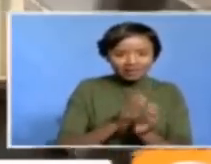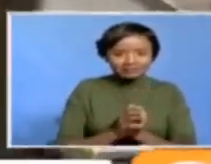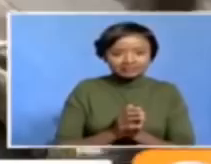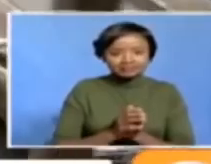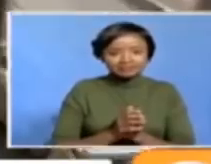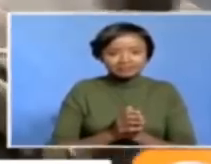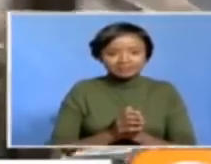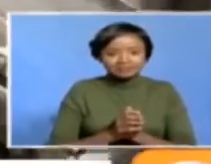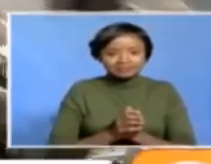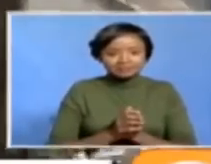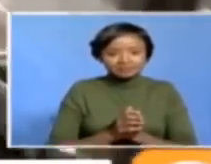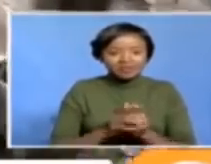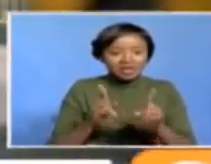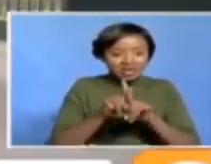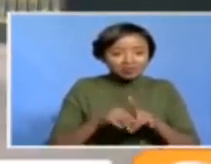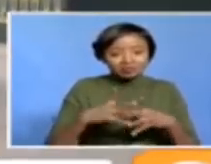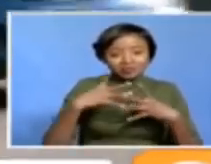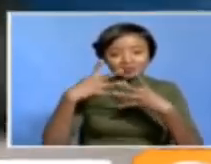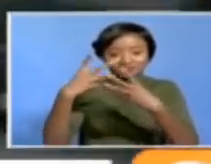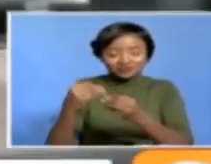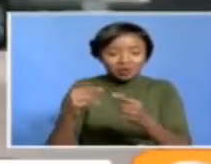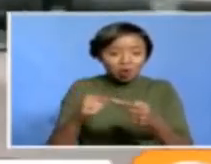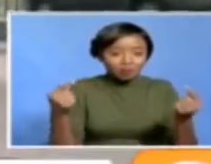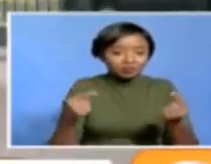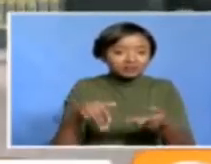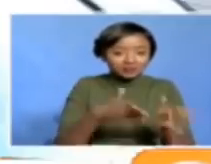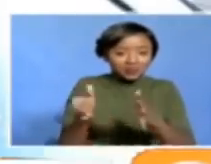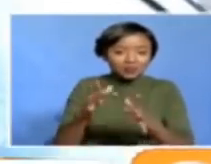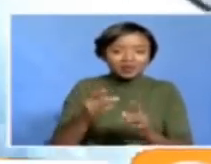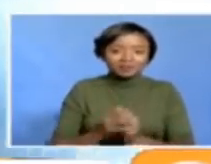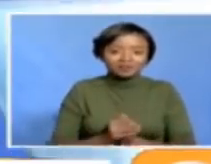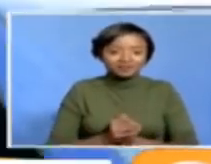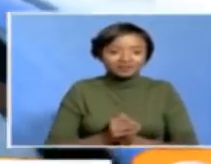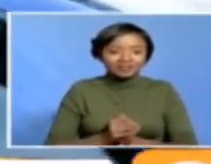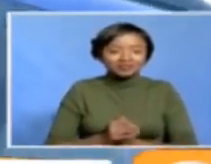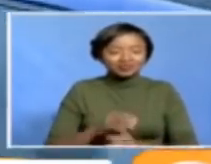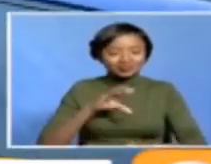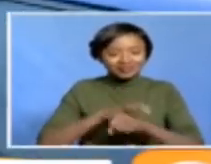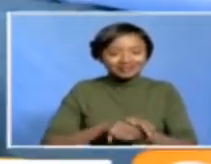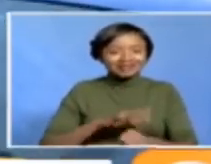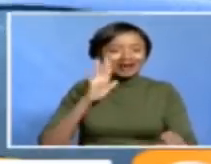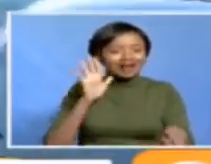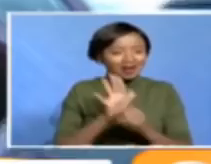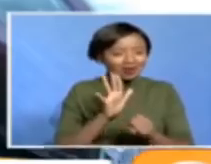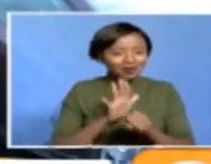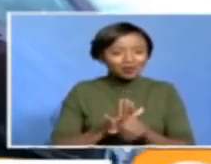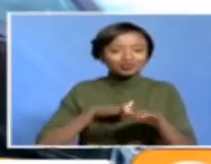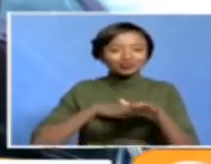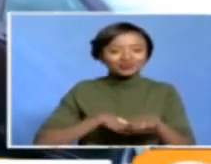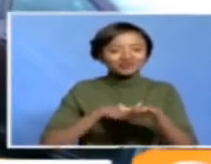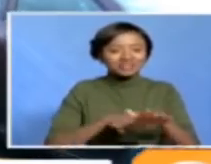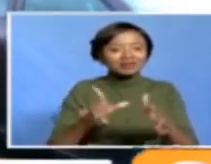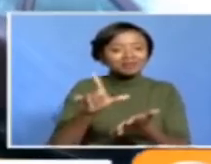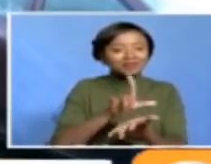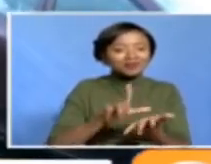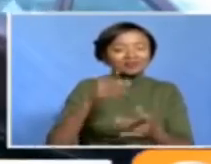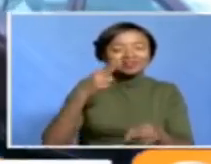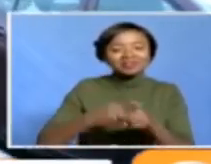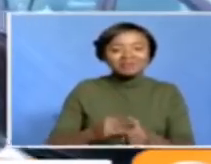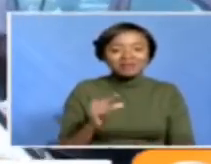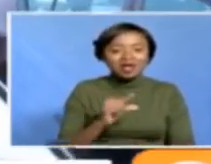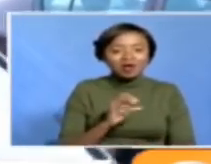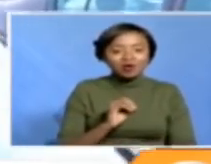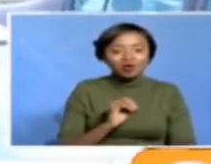hub. And they exit in the opposite direction in the evening, leading to perennial traffic jams, locally known as go